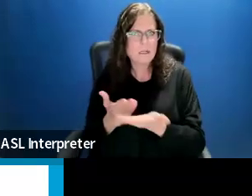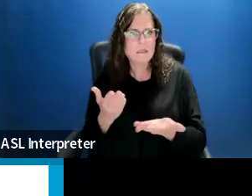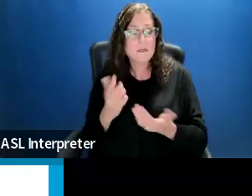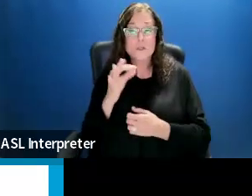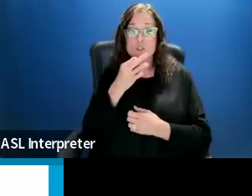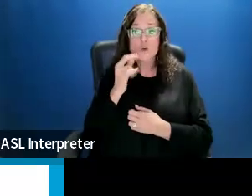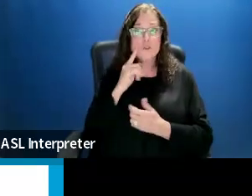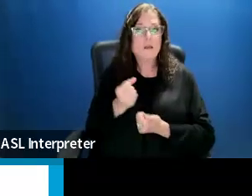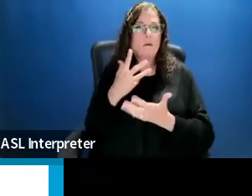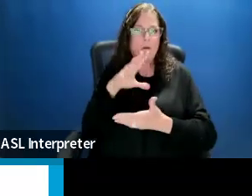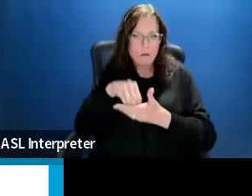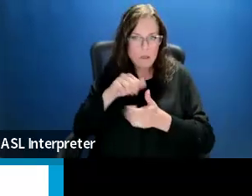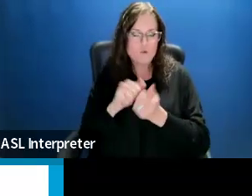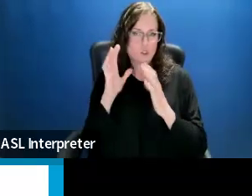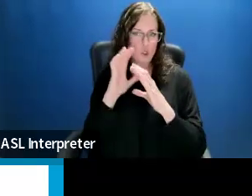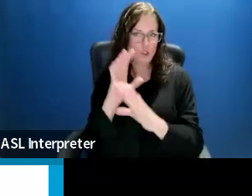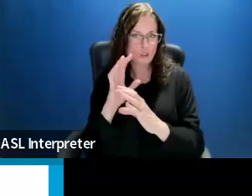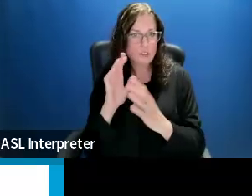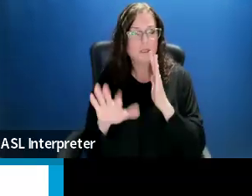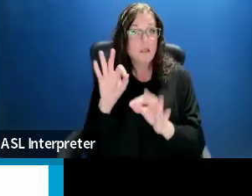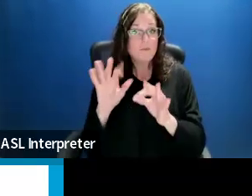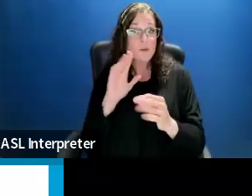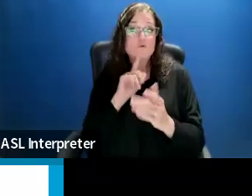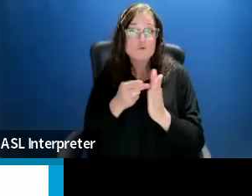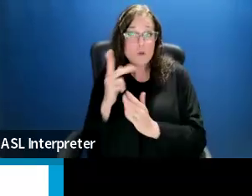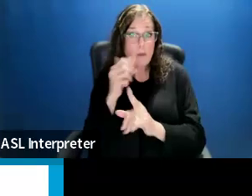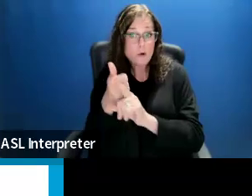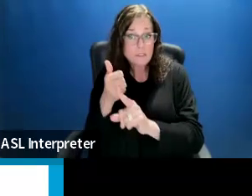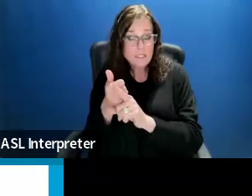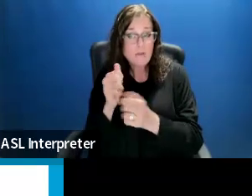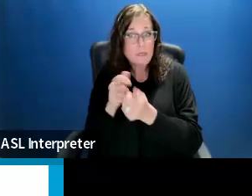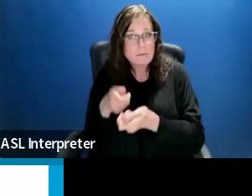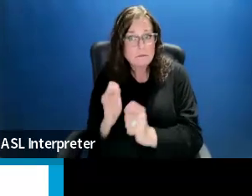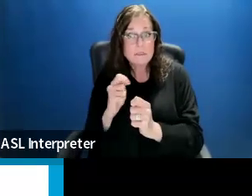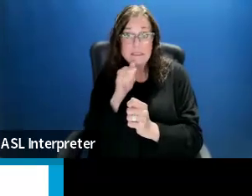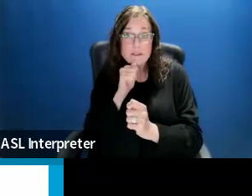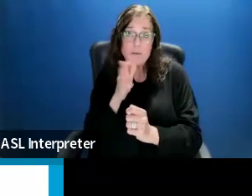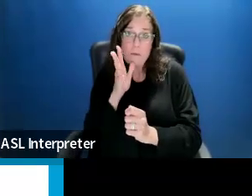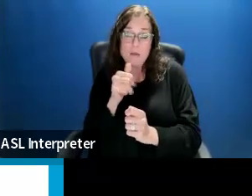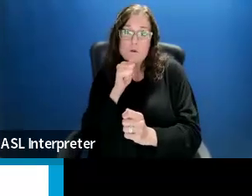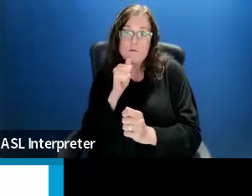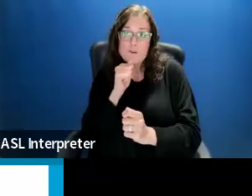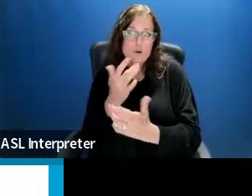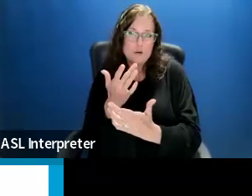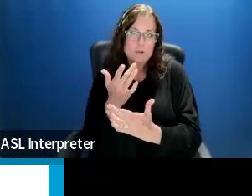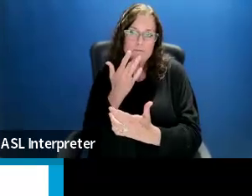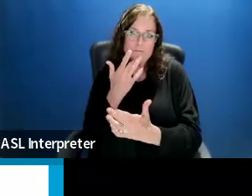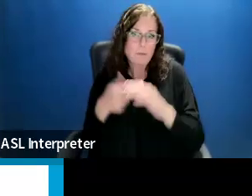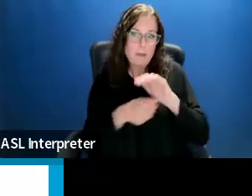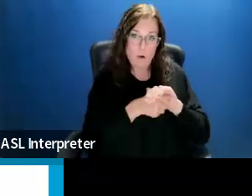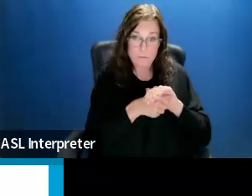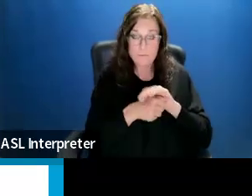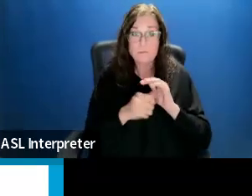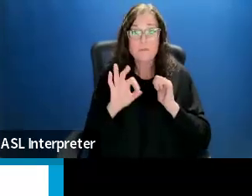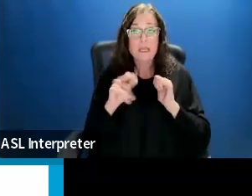Soon, Shiloh throws herself into the search, but discovering the truth about herself means digging up secrets her mom would rather keep buried. Perfect for